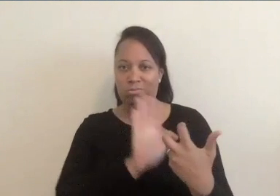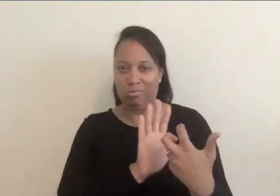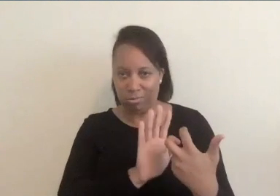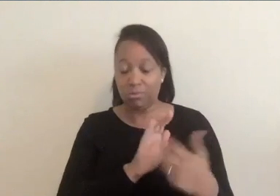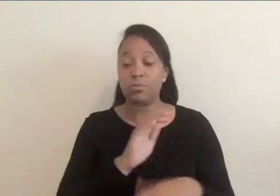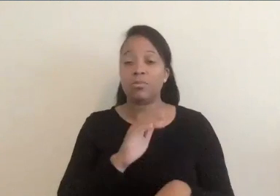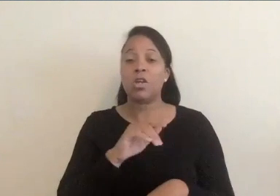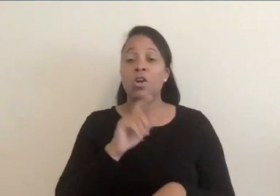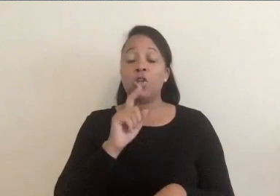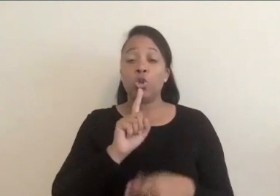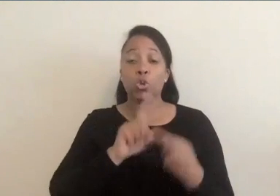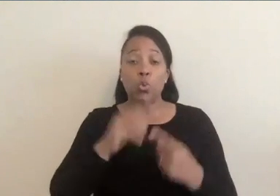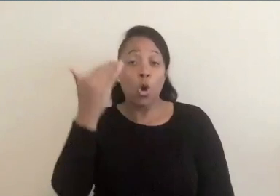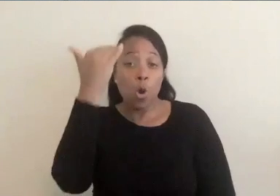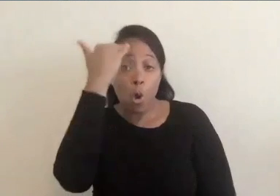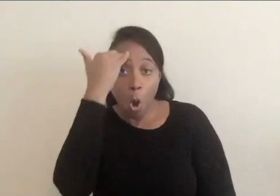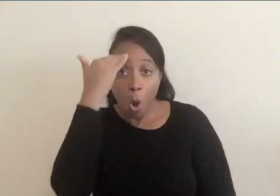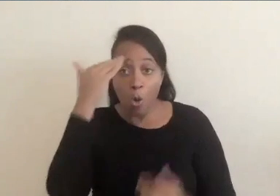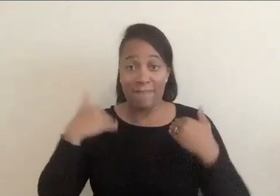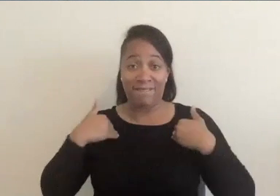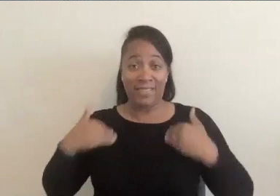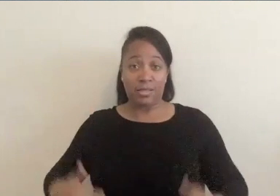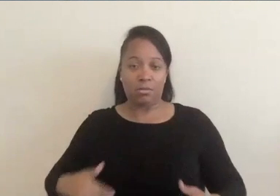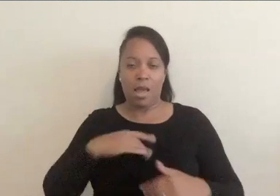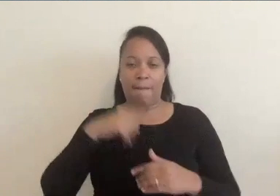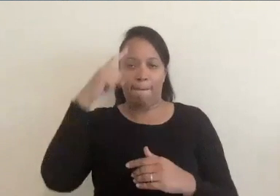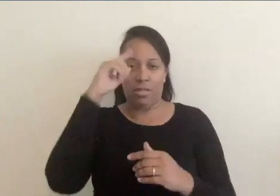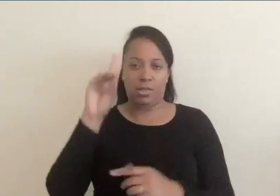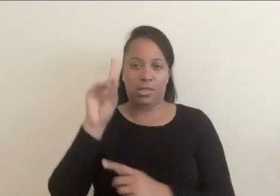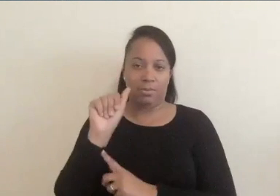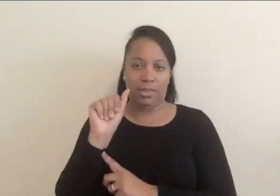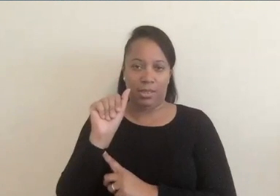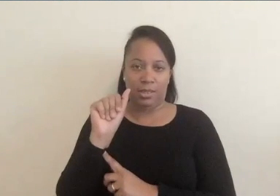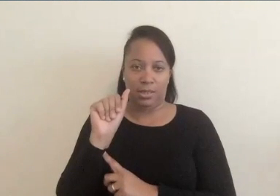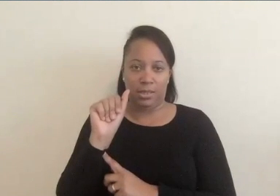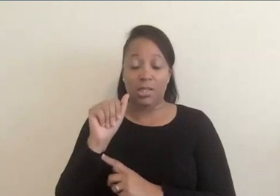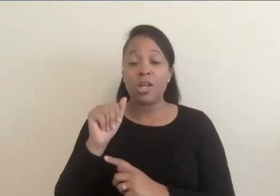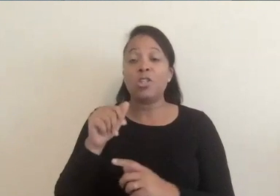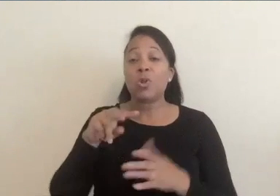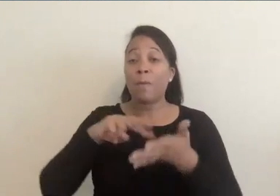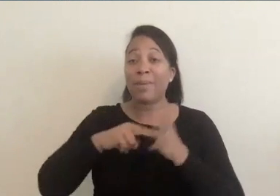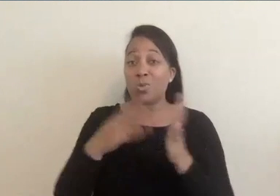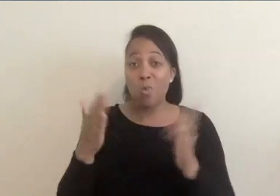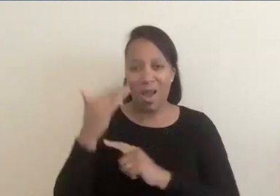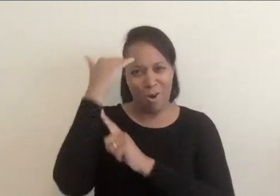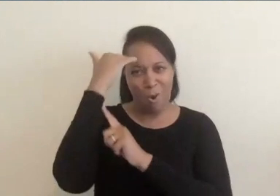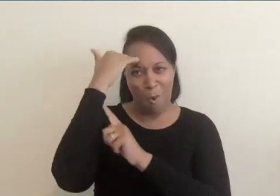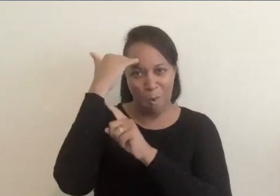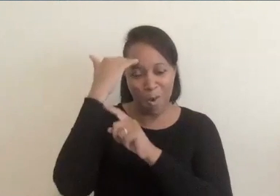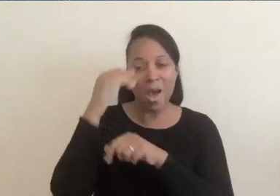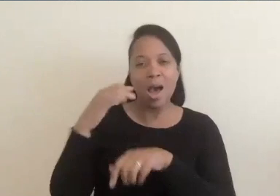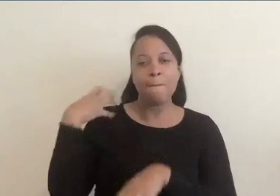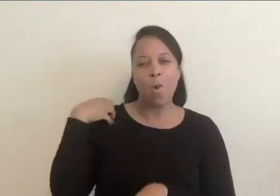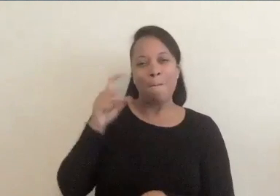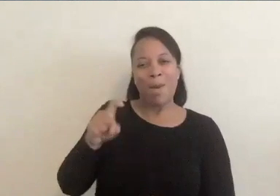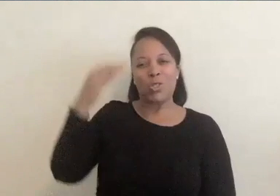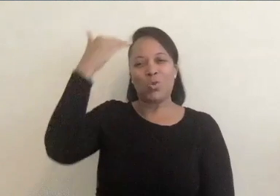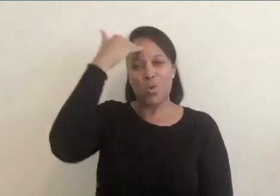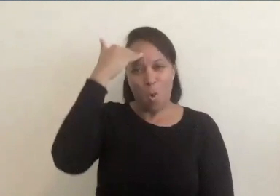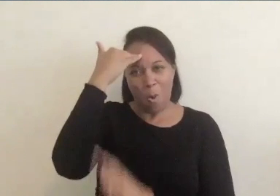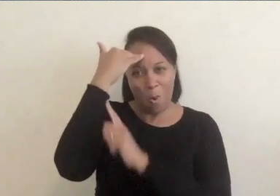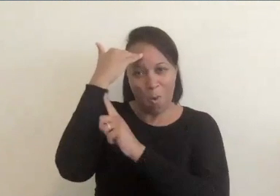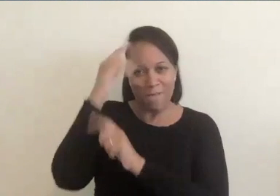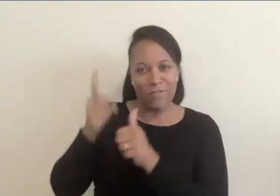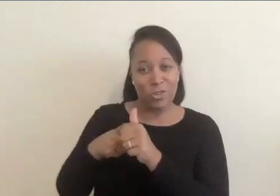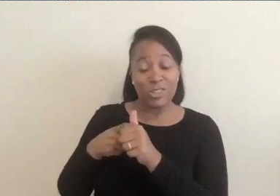known physical and mental disabilities. So that means that the employer needs to know about it. If the employer doesn't know about